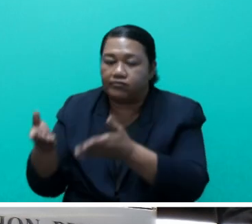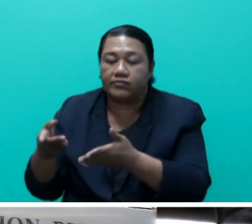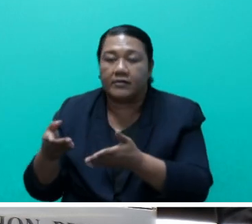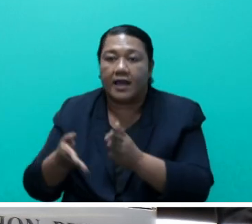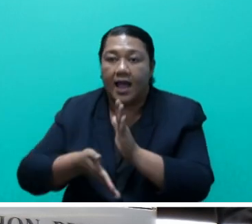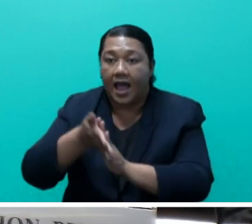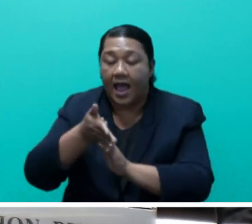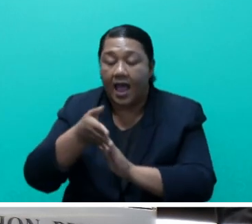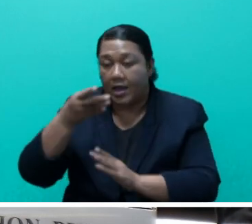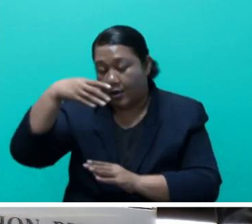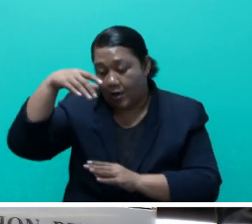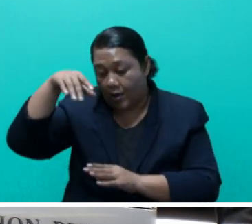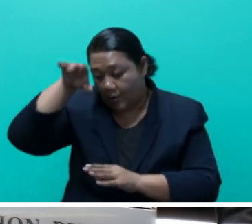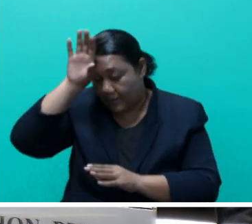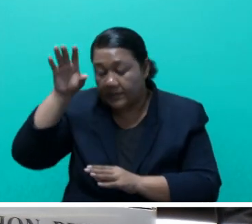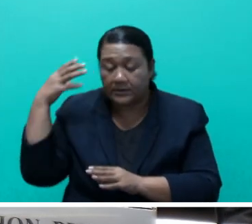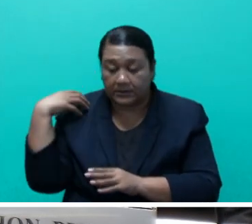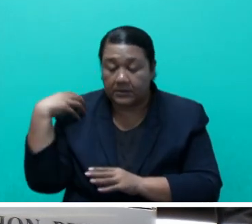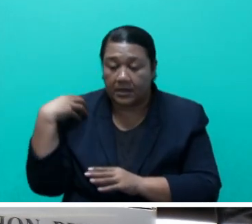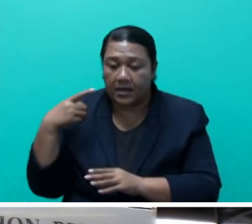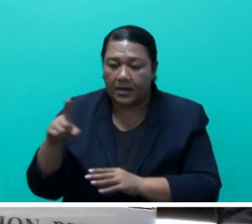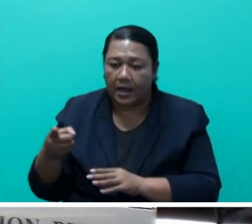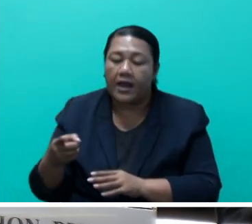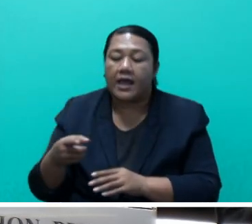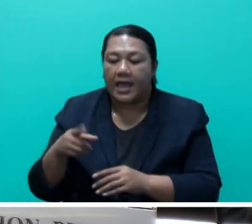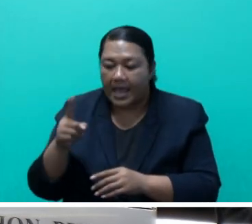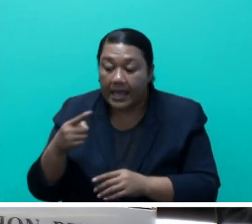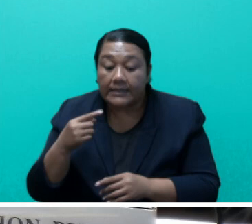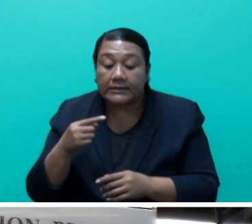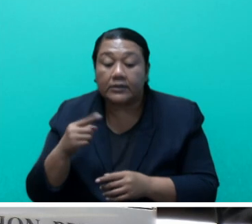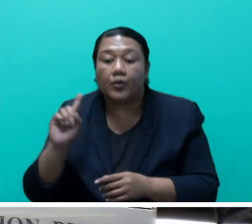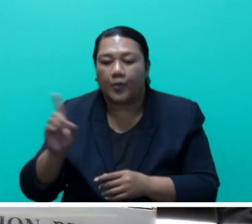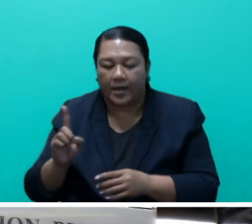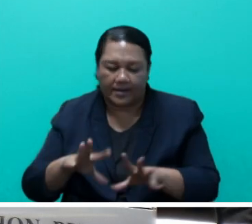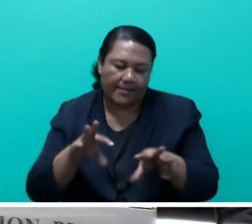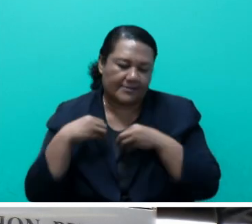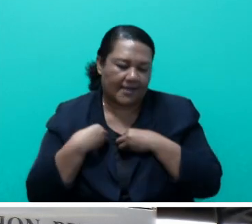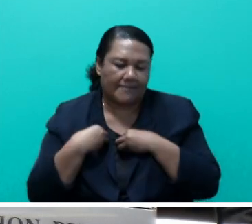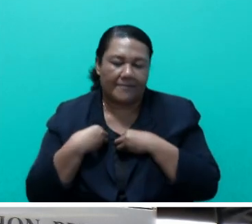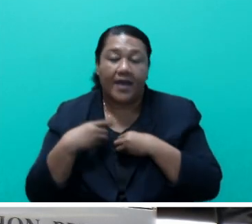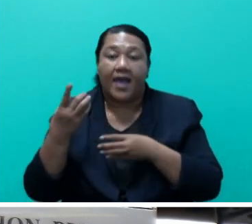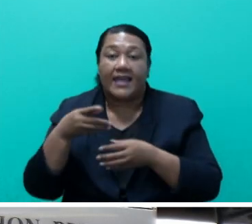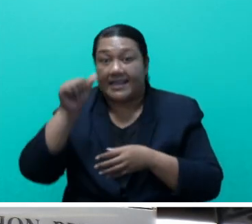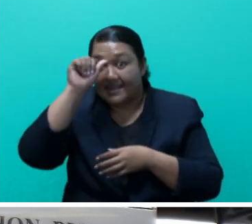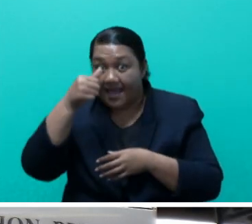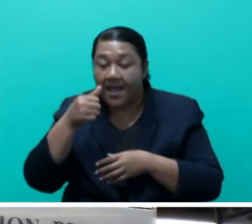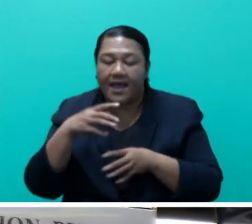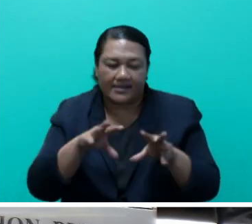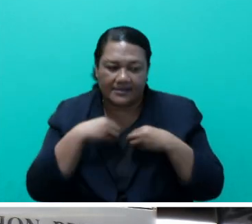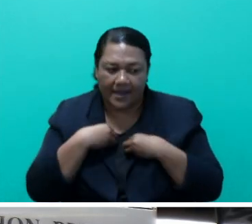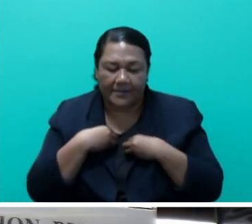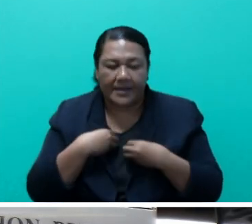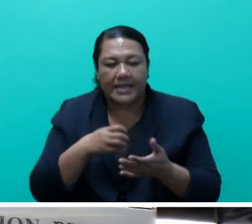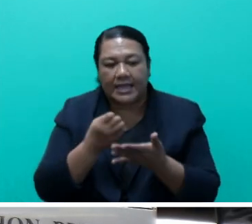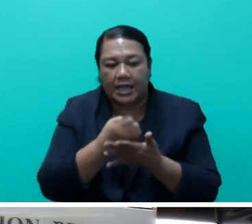well received and considered to be fully funded by the Government of India under the Indian Technical Economic